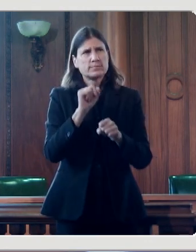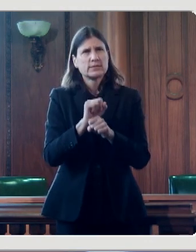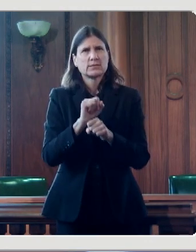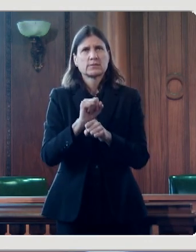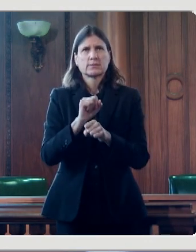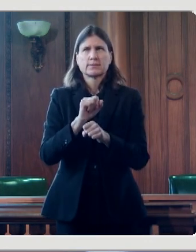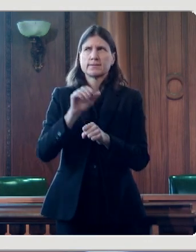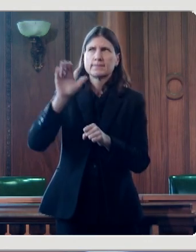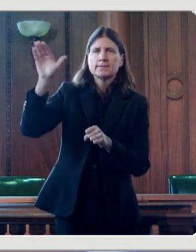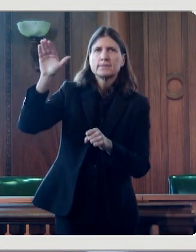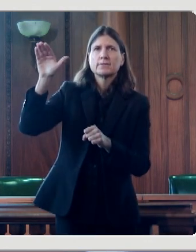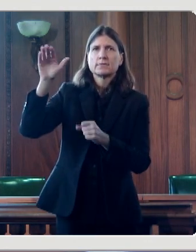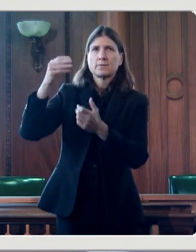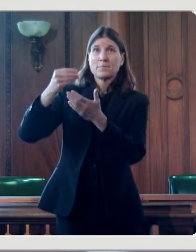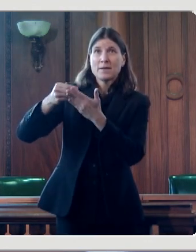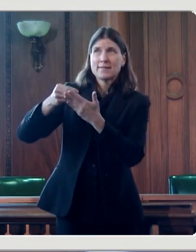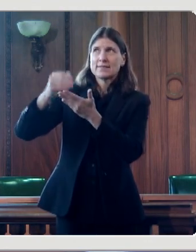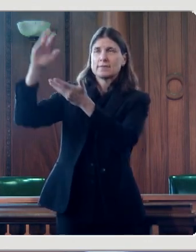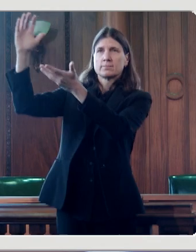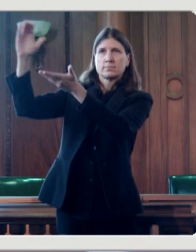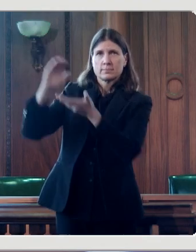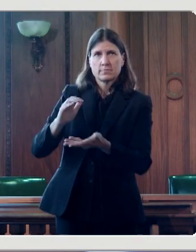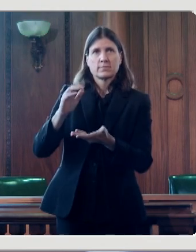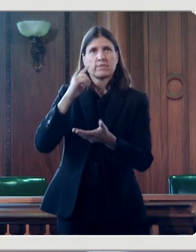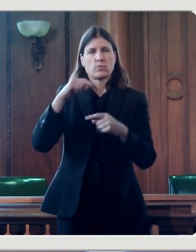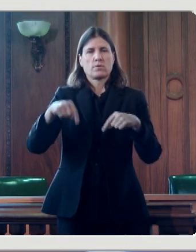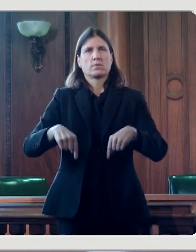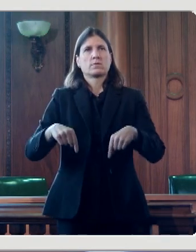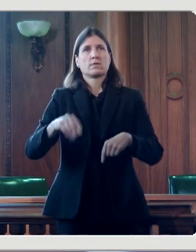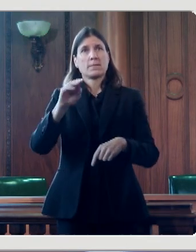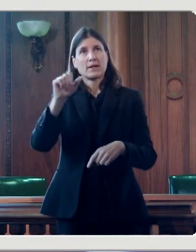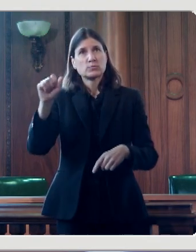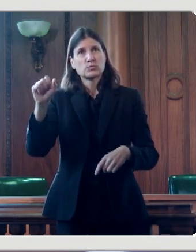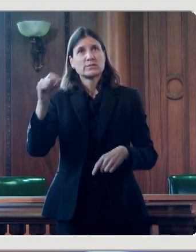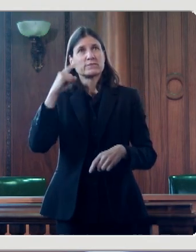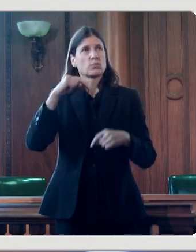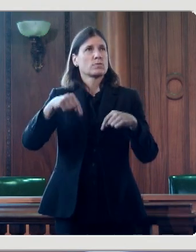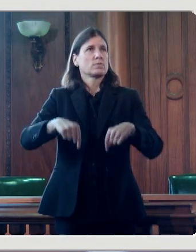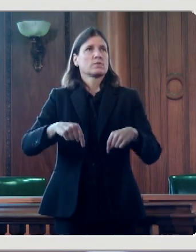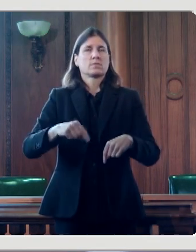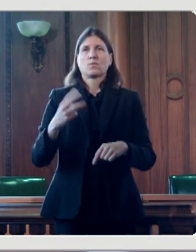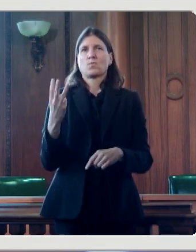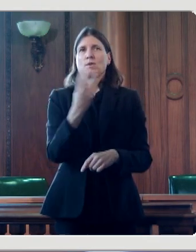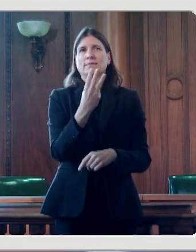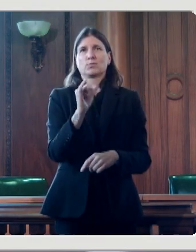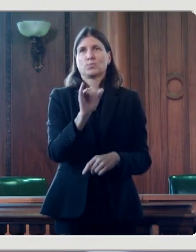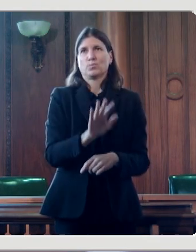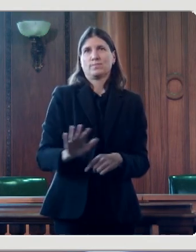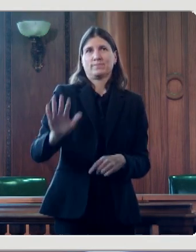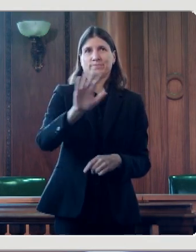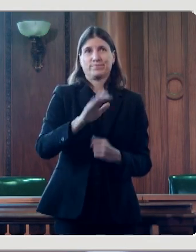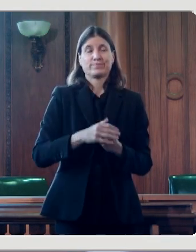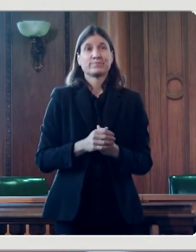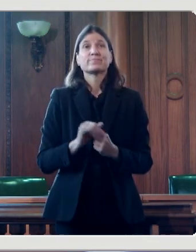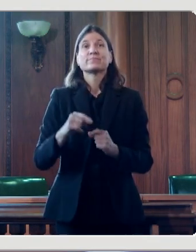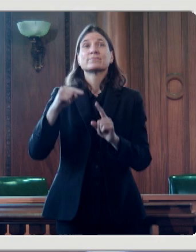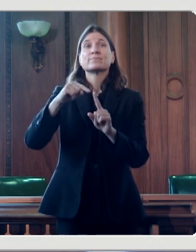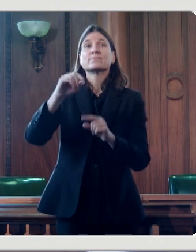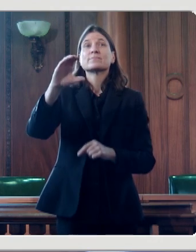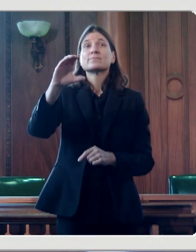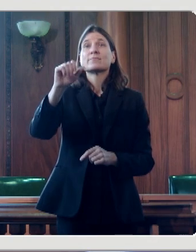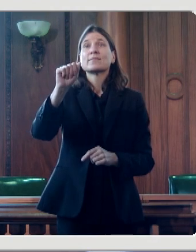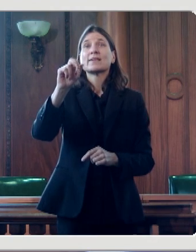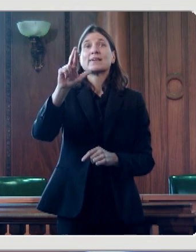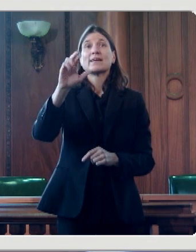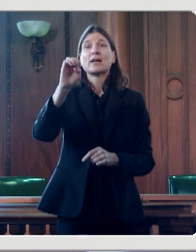legislation to extend the CARES Act money so we could be more strategic in spending that money going into